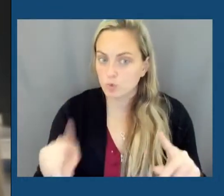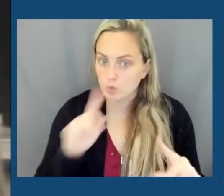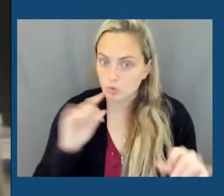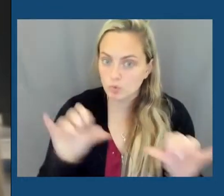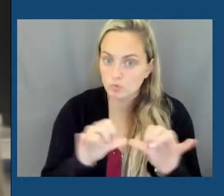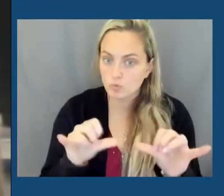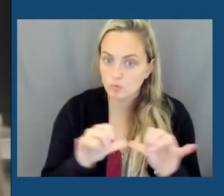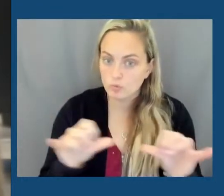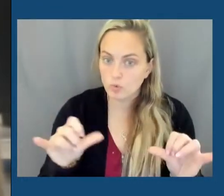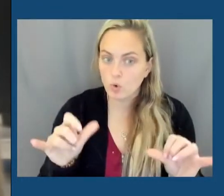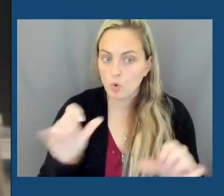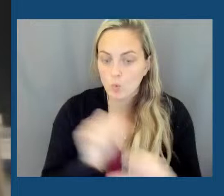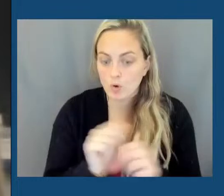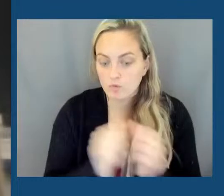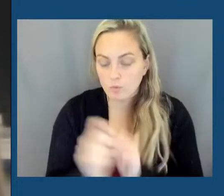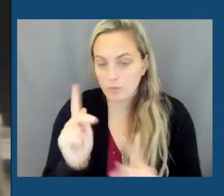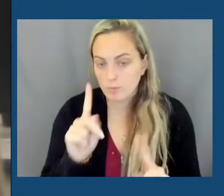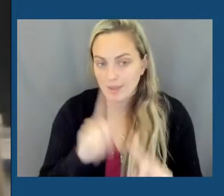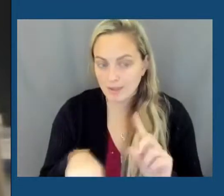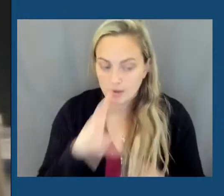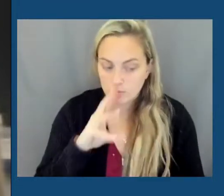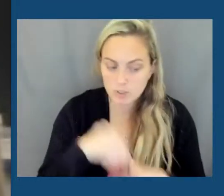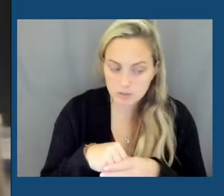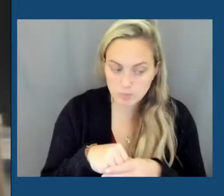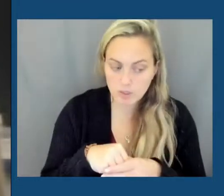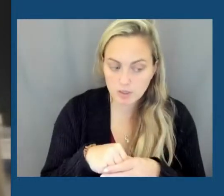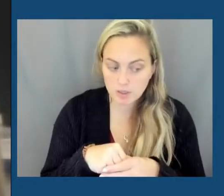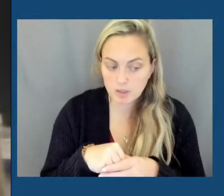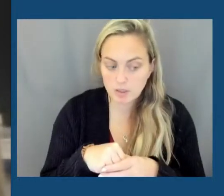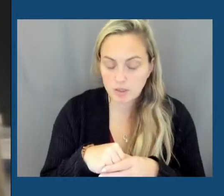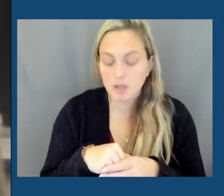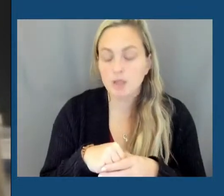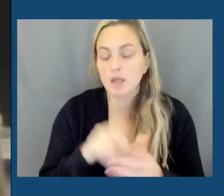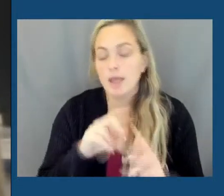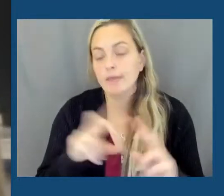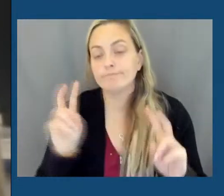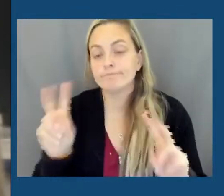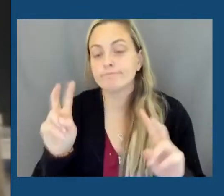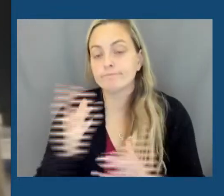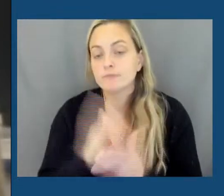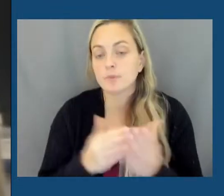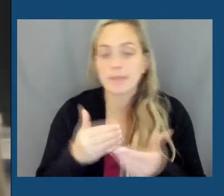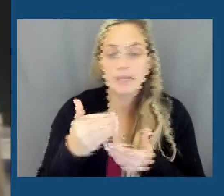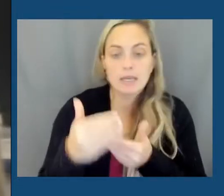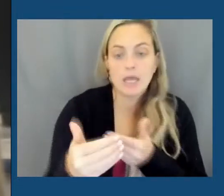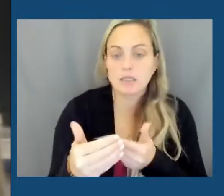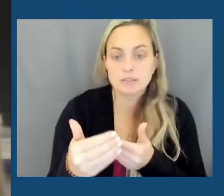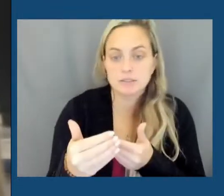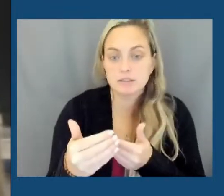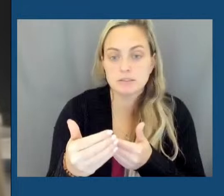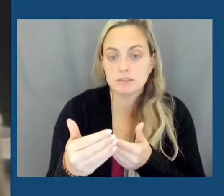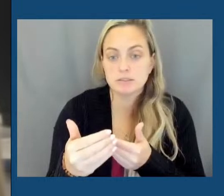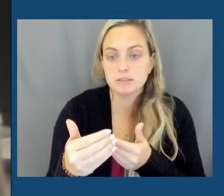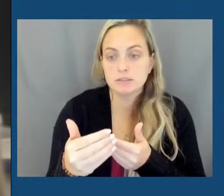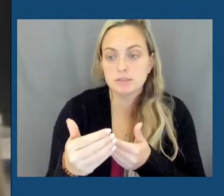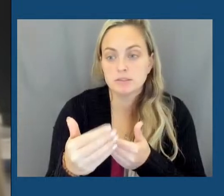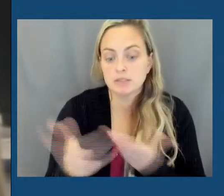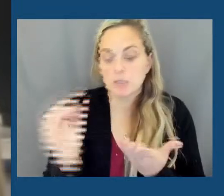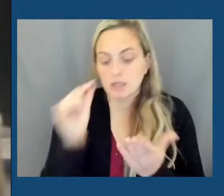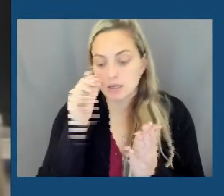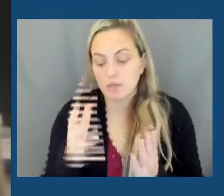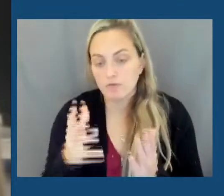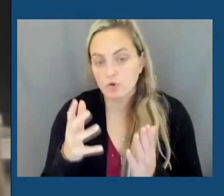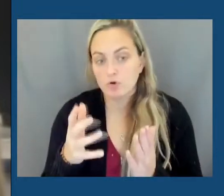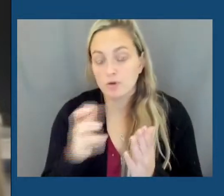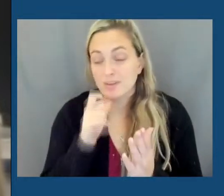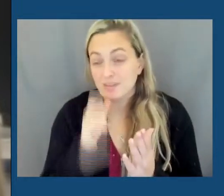work for people who can't participate in this, and looking forward to some of the next steps. And the thing that Governor, it's not